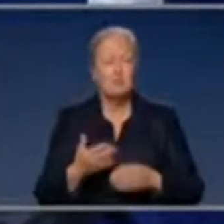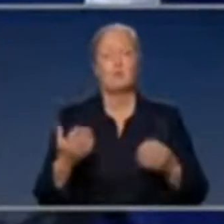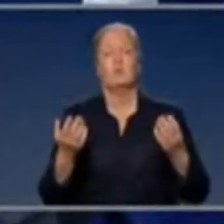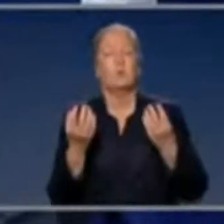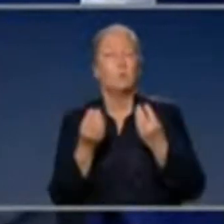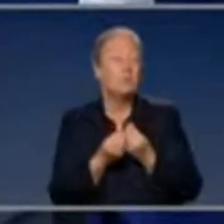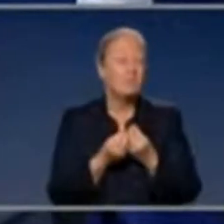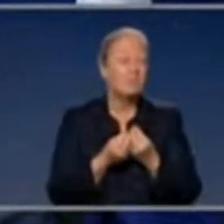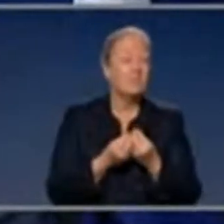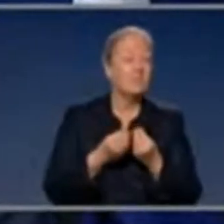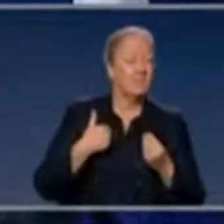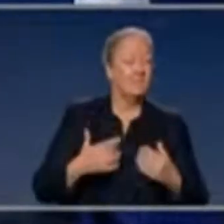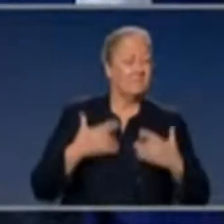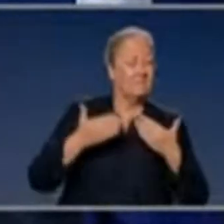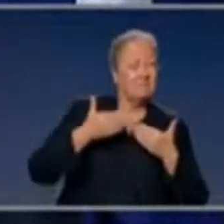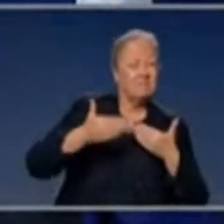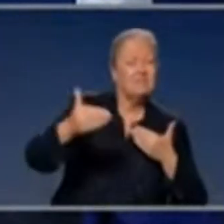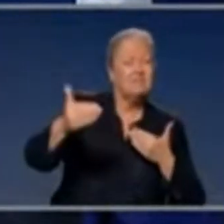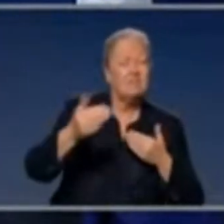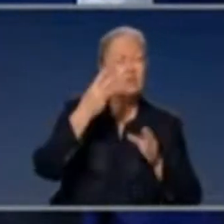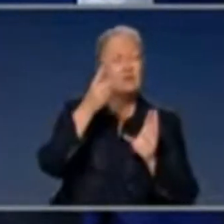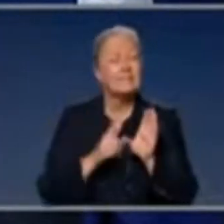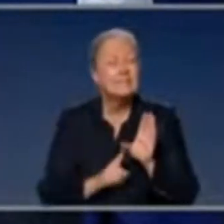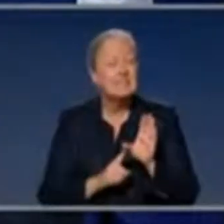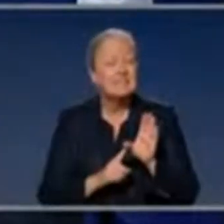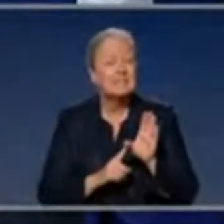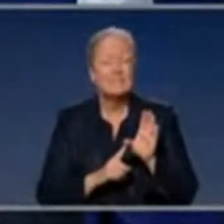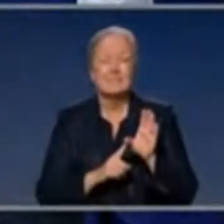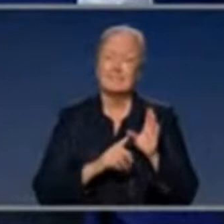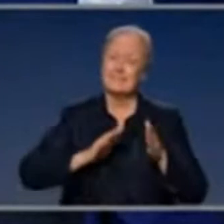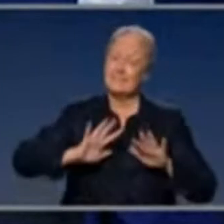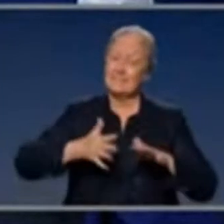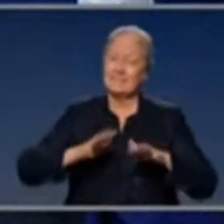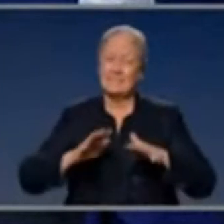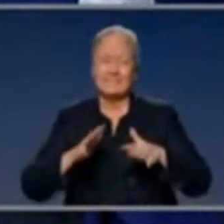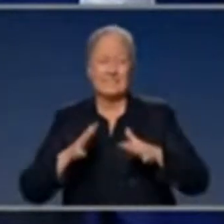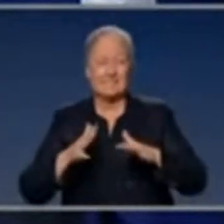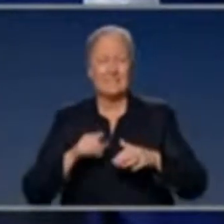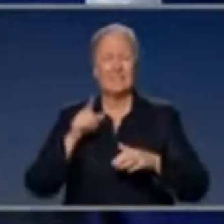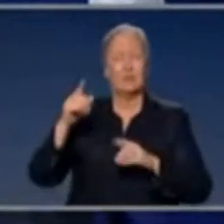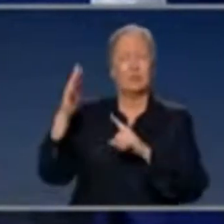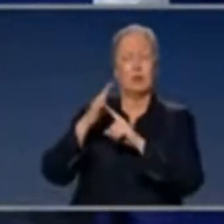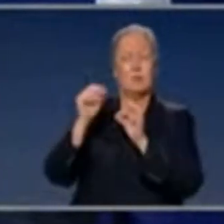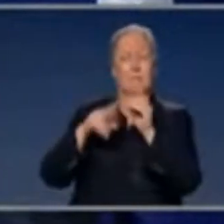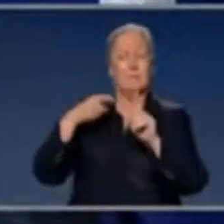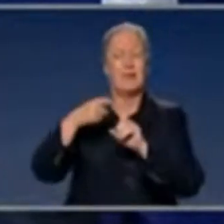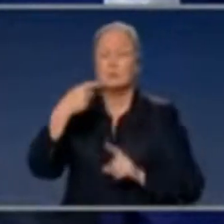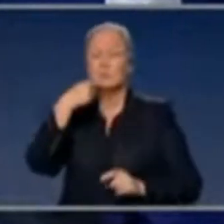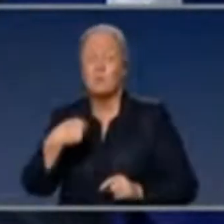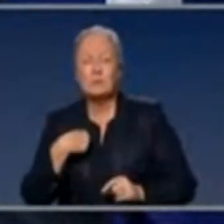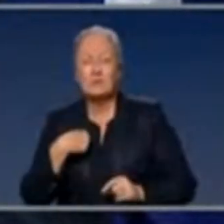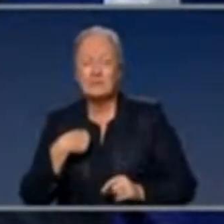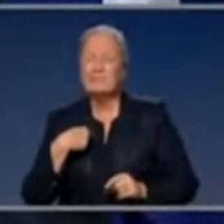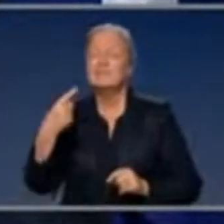them to be for at least 3 years, if not more, which is what Dr Lowe told us this morning, it was important for governments to focus